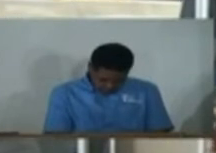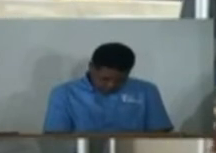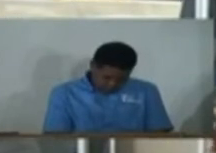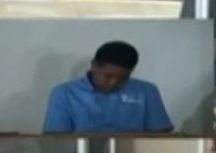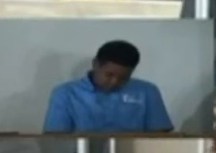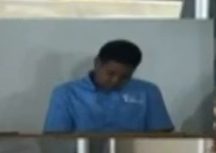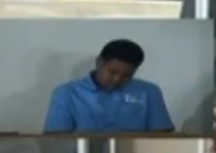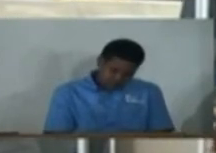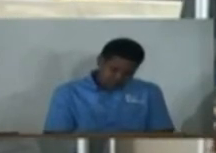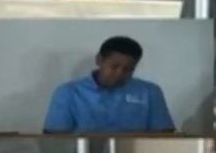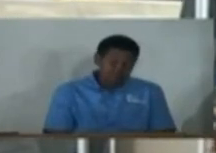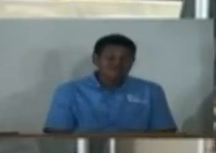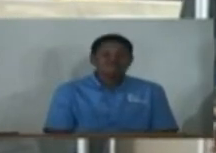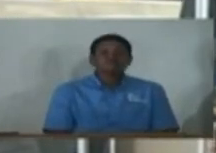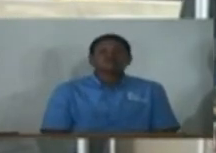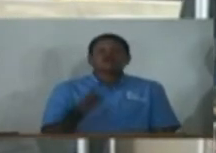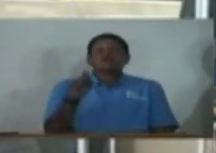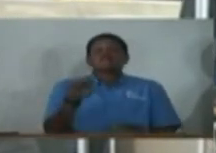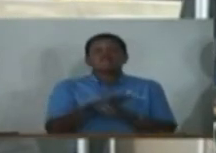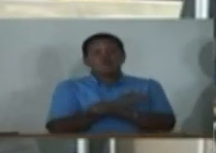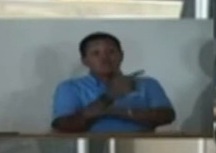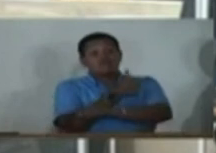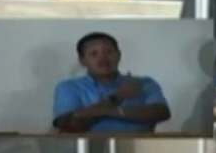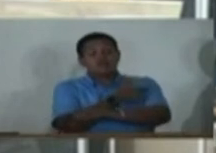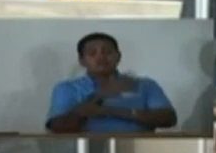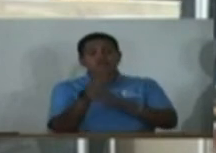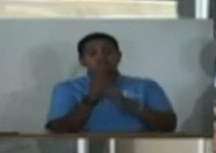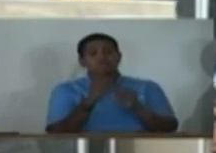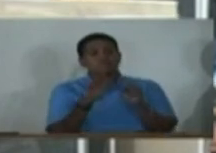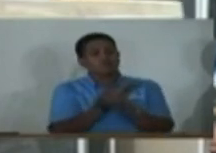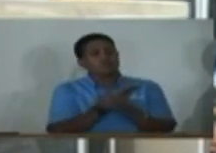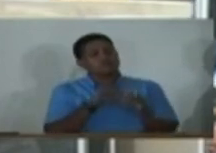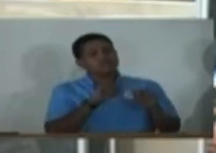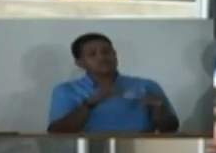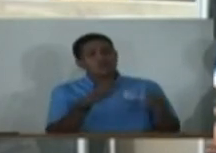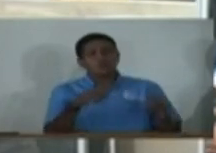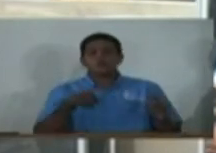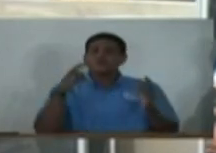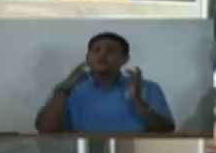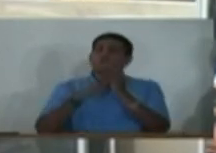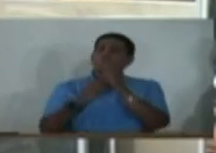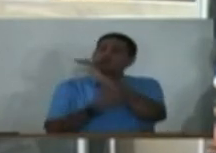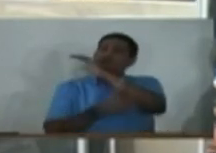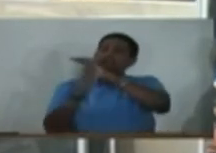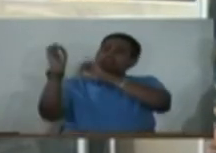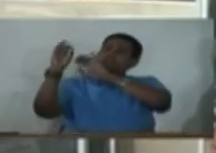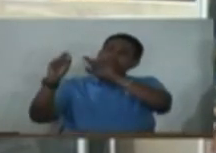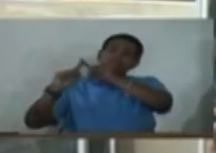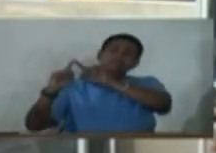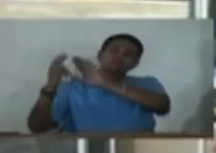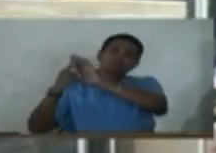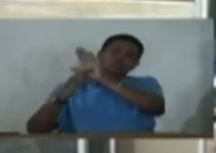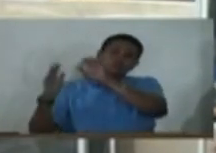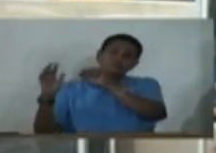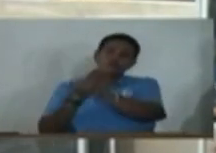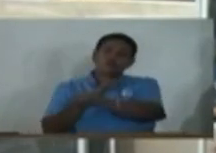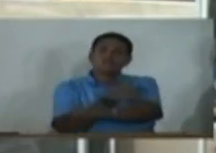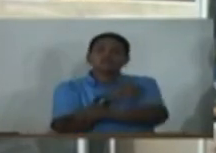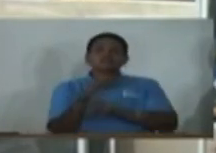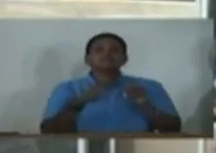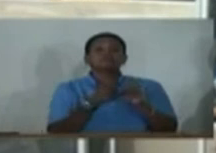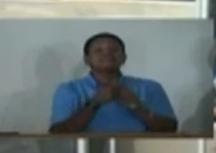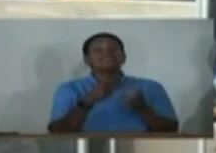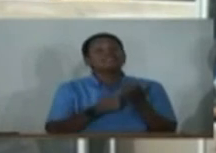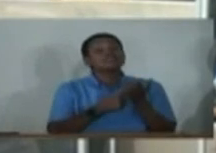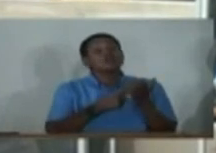issued different protocols for fully vaccinated persons. This was extensively discussed by the Cabinet, and we will also need